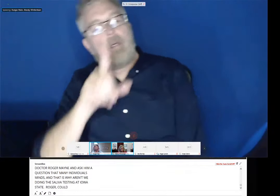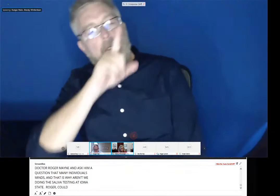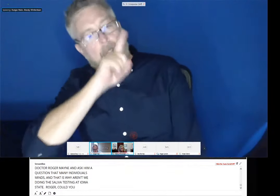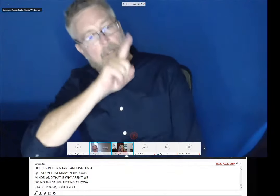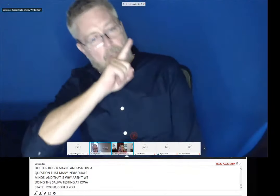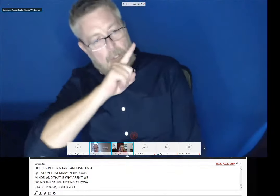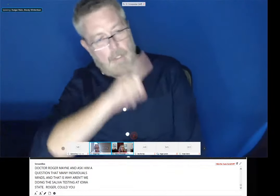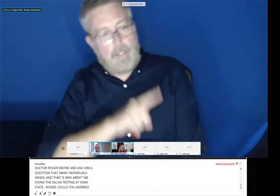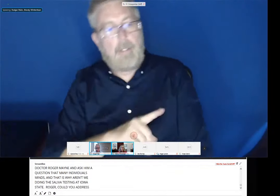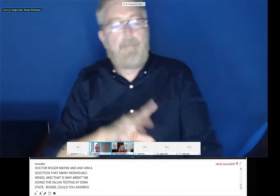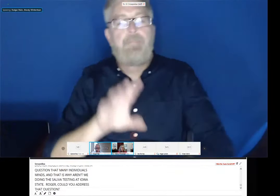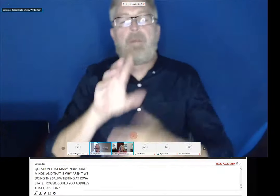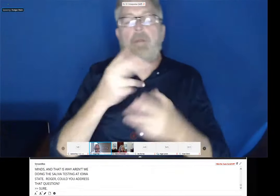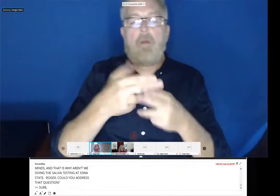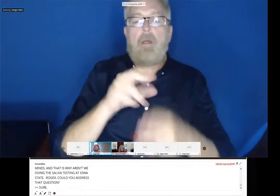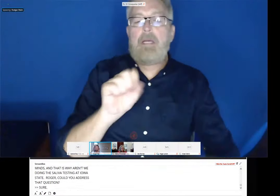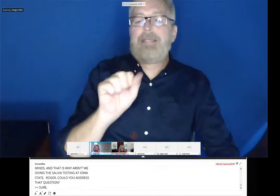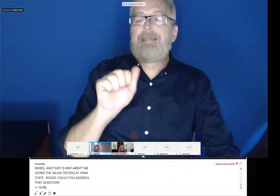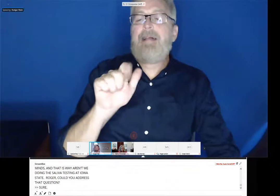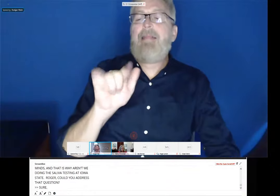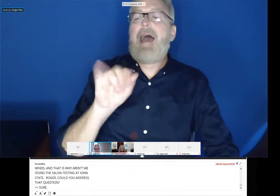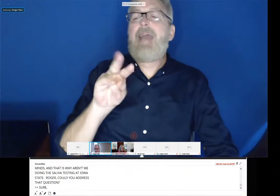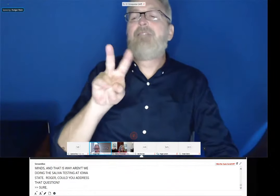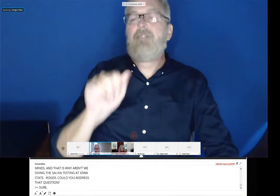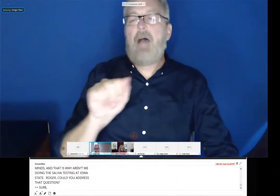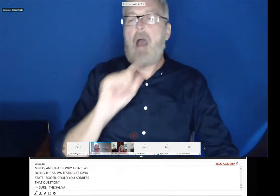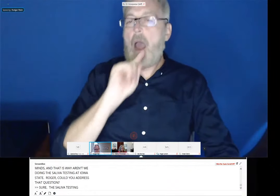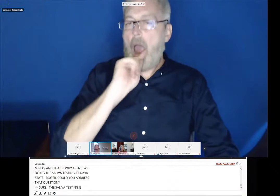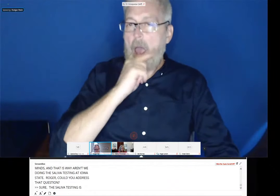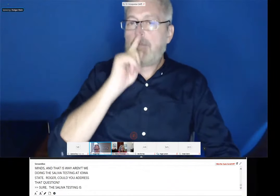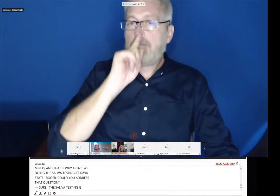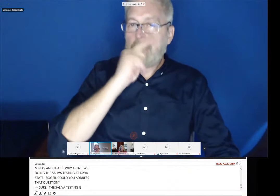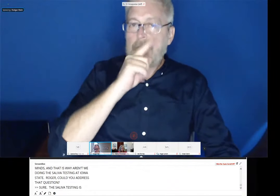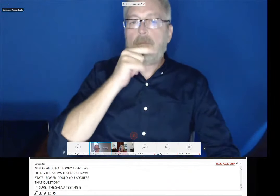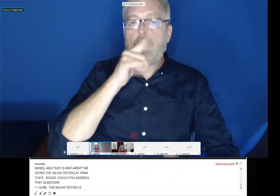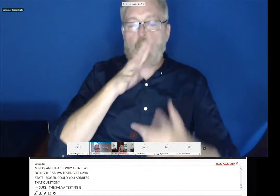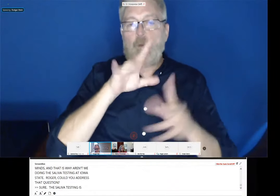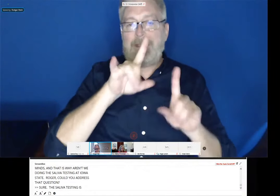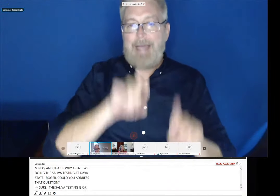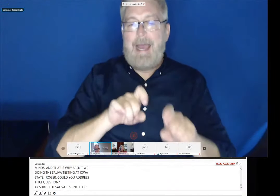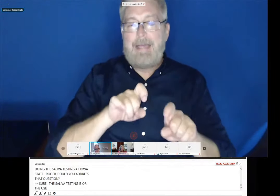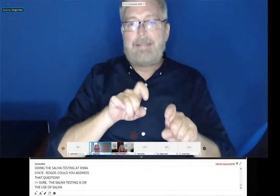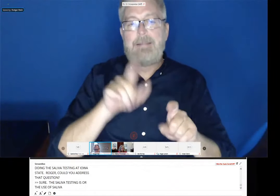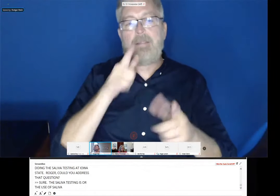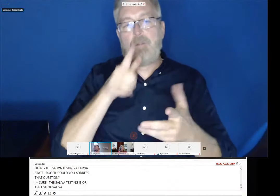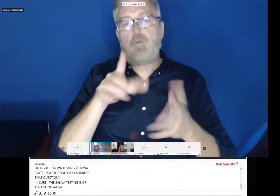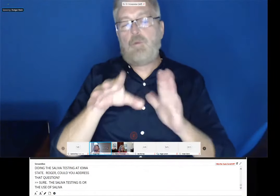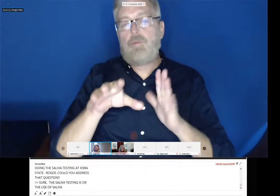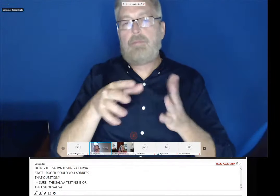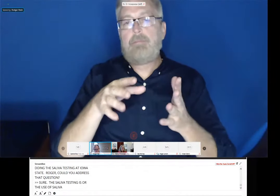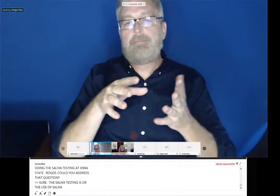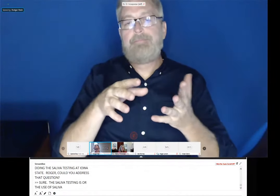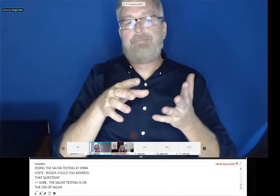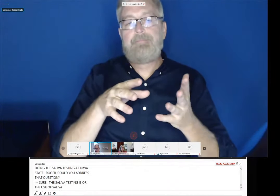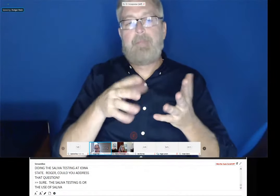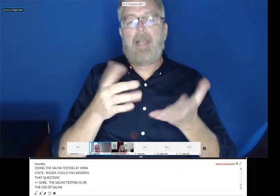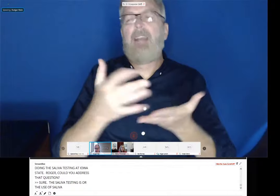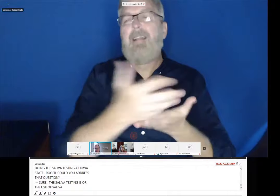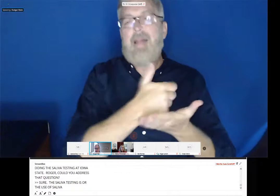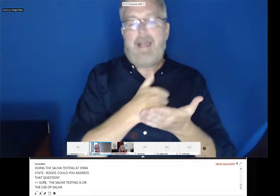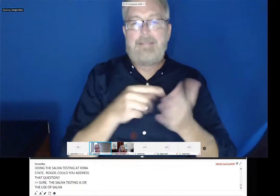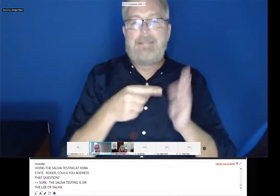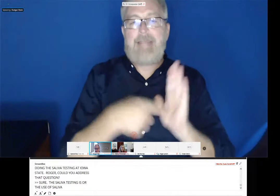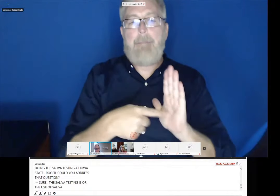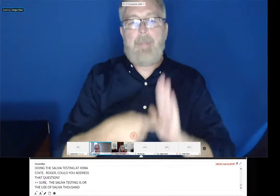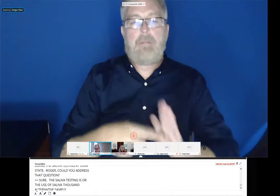saliva testing is the use of saliva as an alternative sample type. Just to be clear,